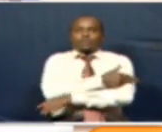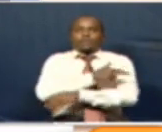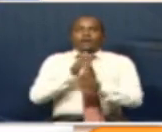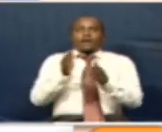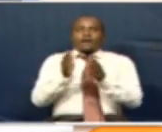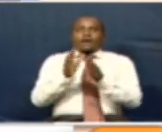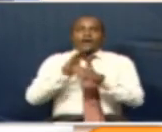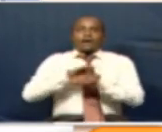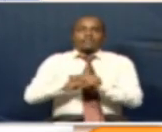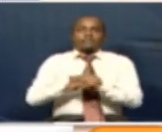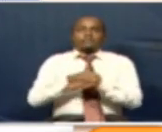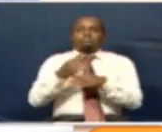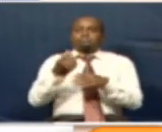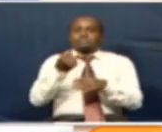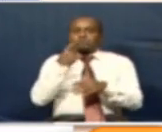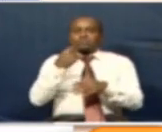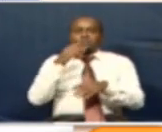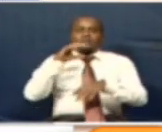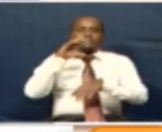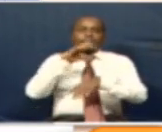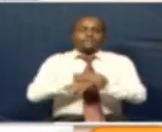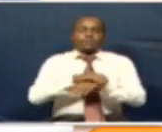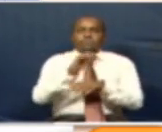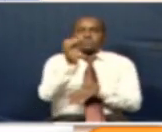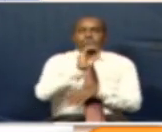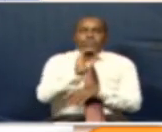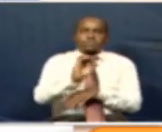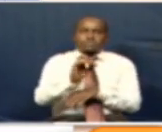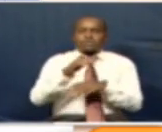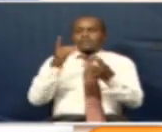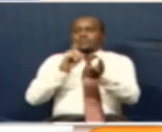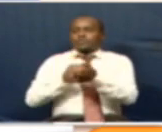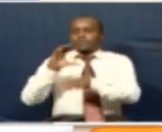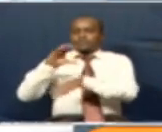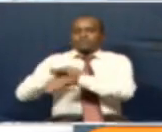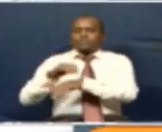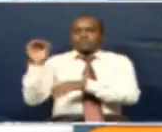neither aspirin for her pain or